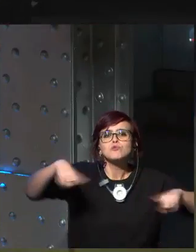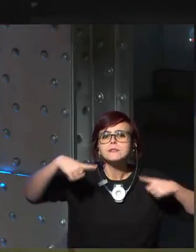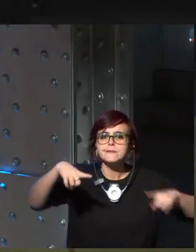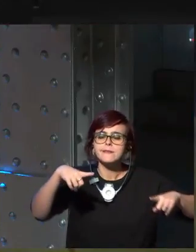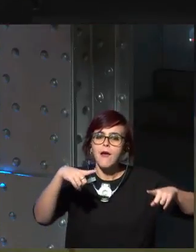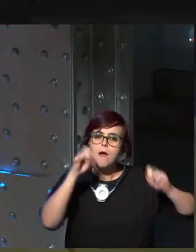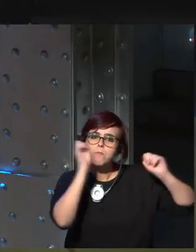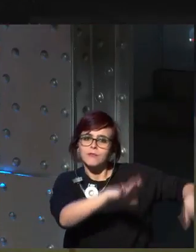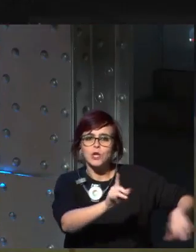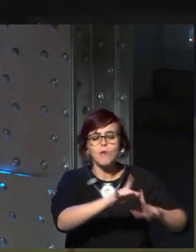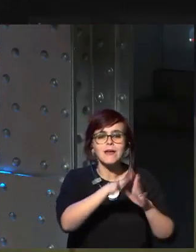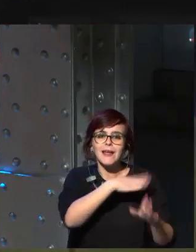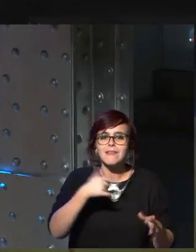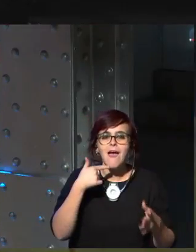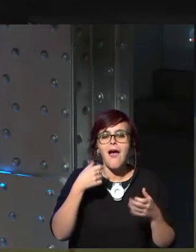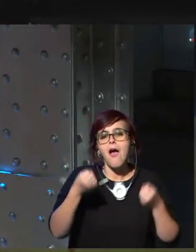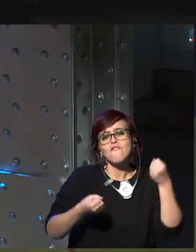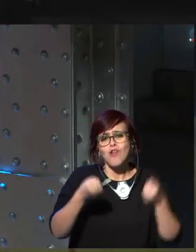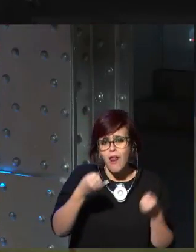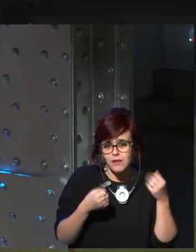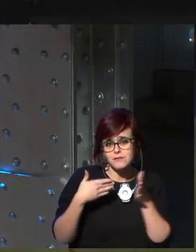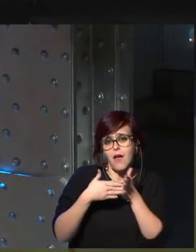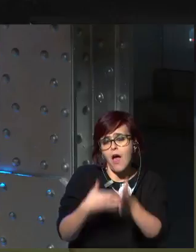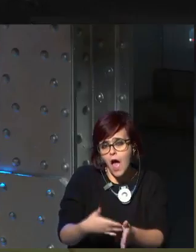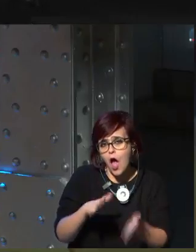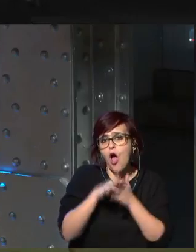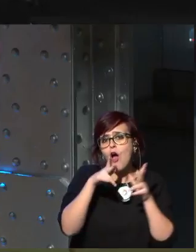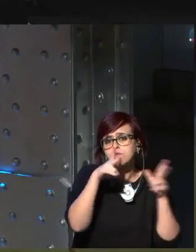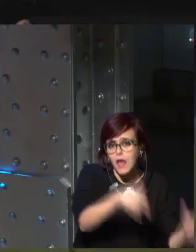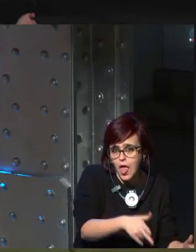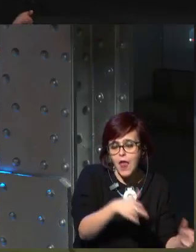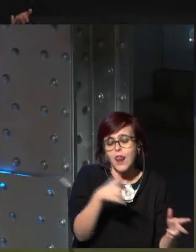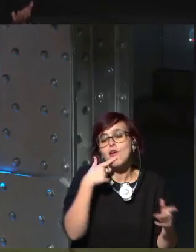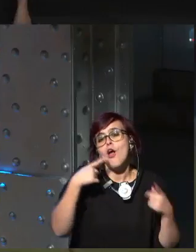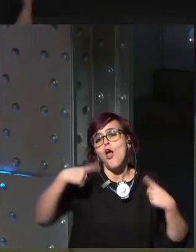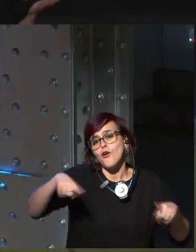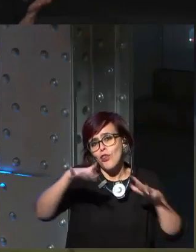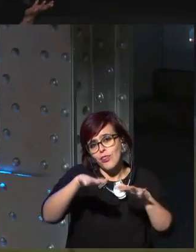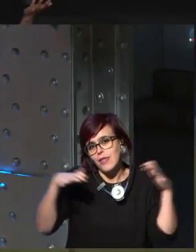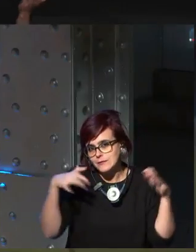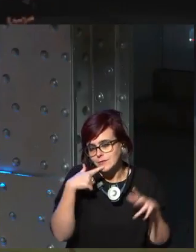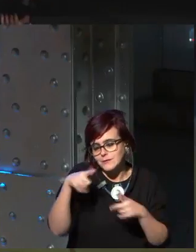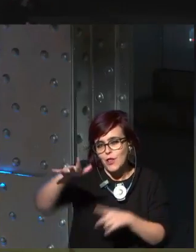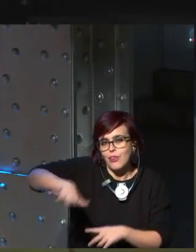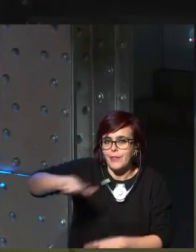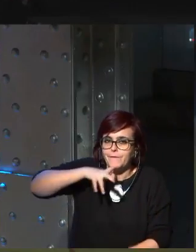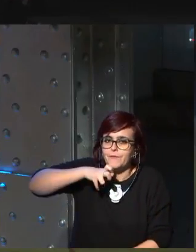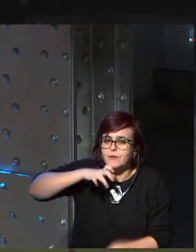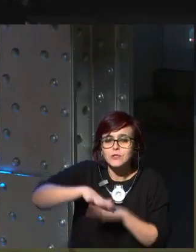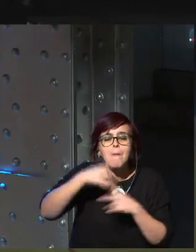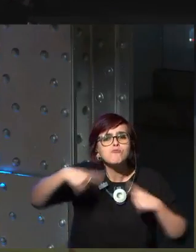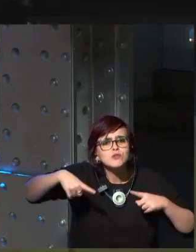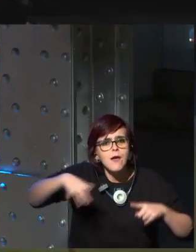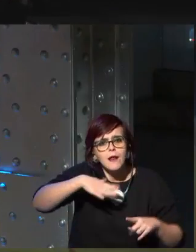well, I didn't want to leave music. I wanted to leave vans and hotels and gigs in lousy places, but